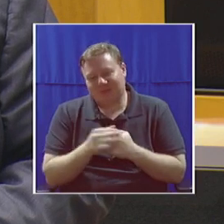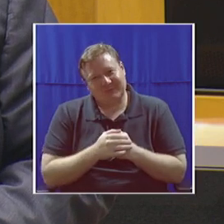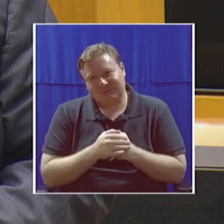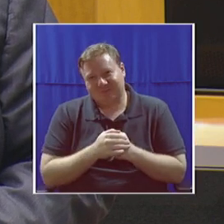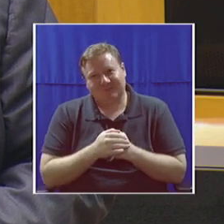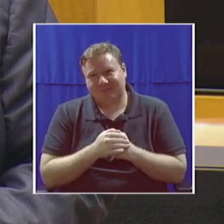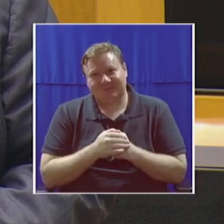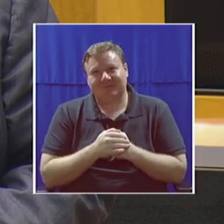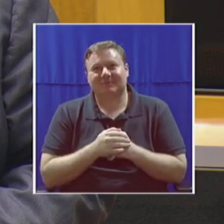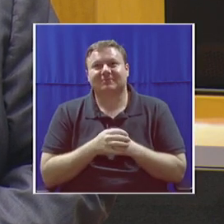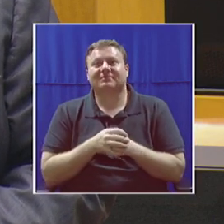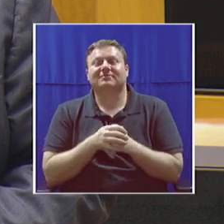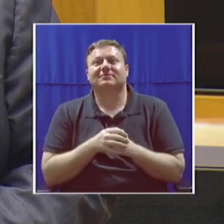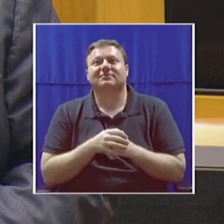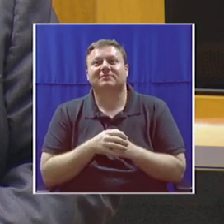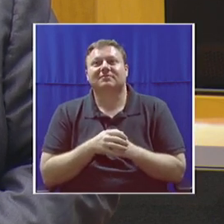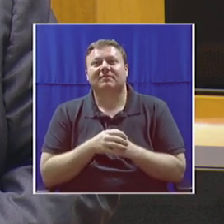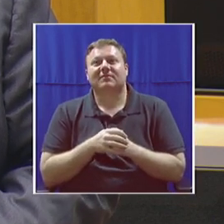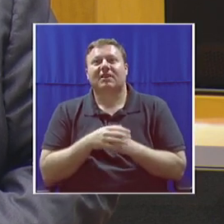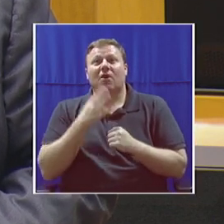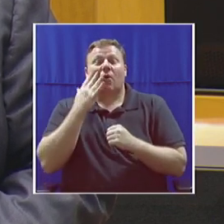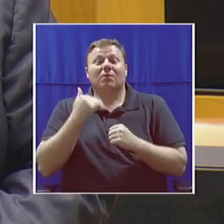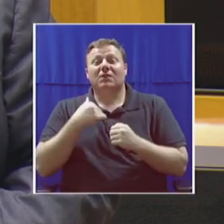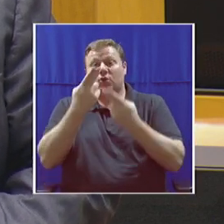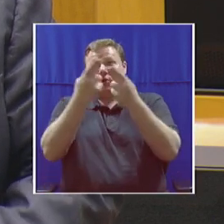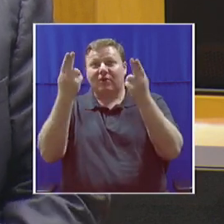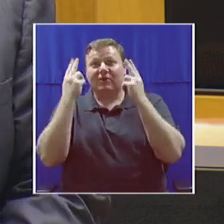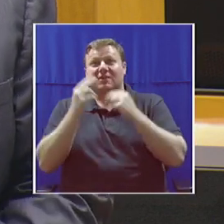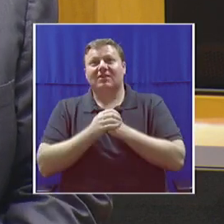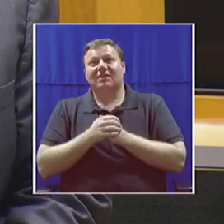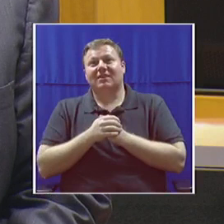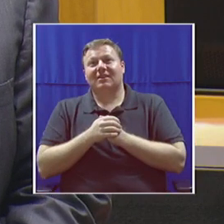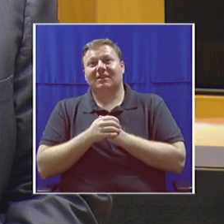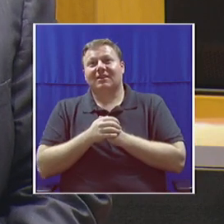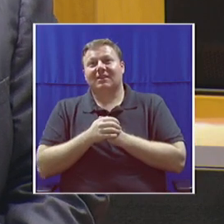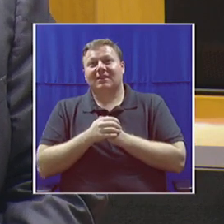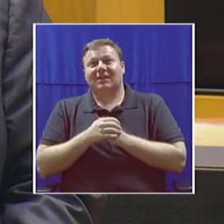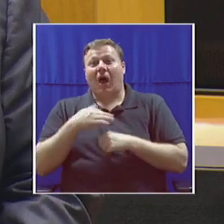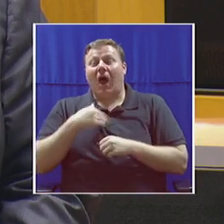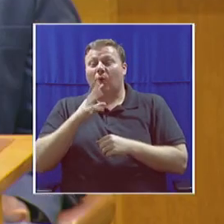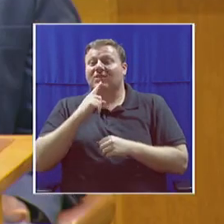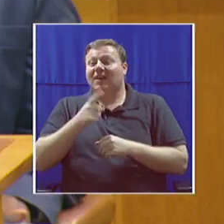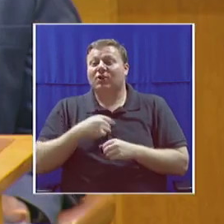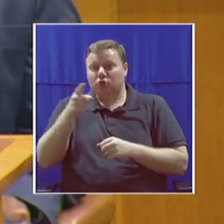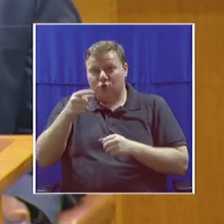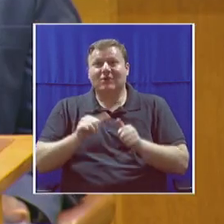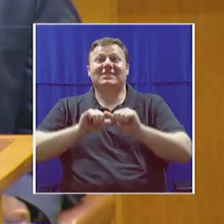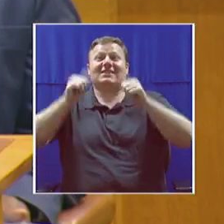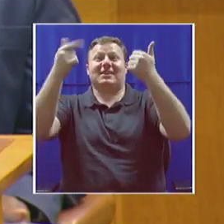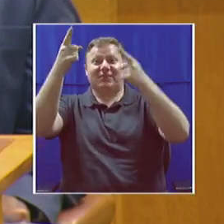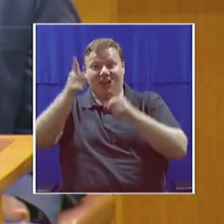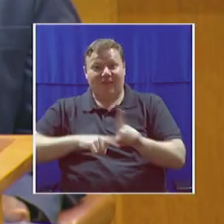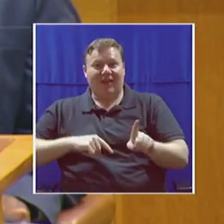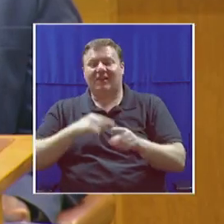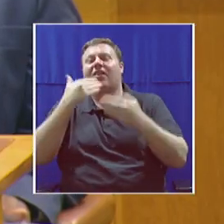um in fact when I was at the University I would have said you are going to successfully fail thank you